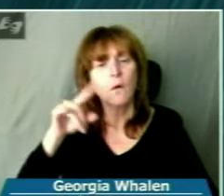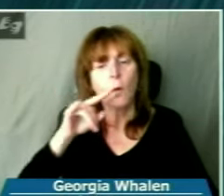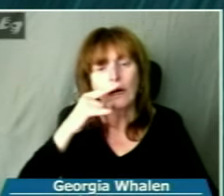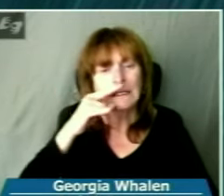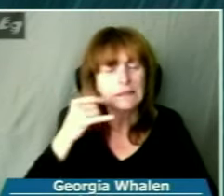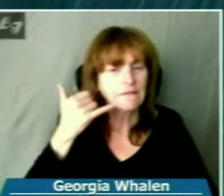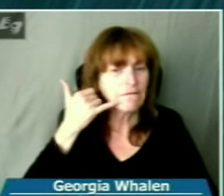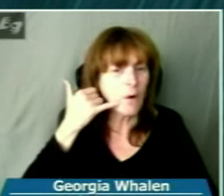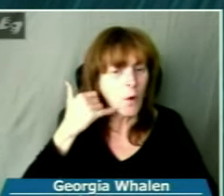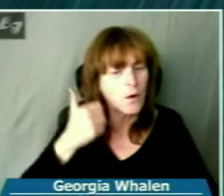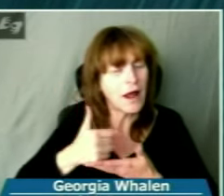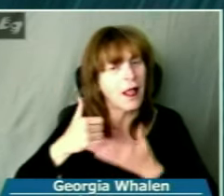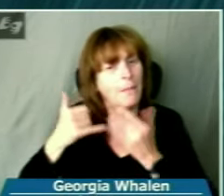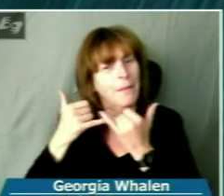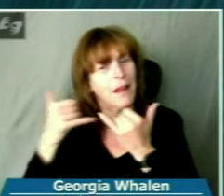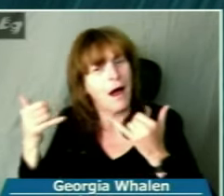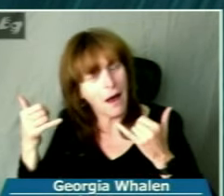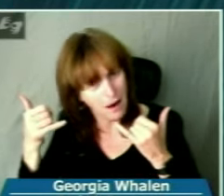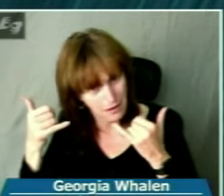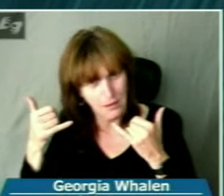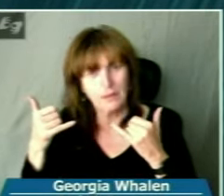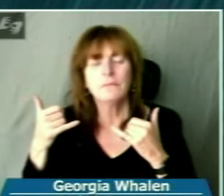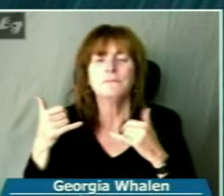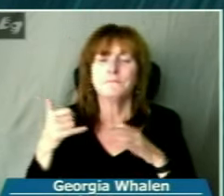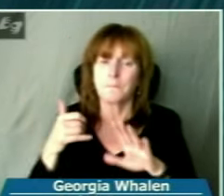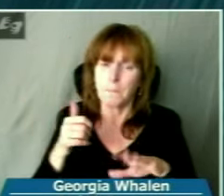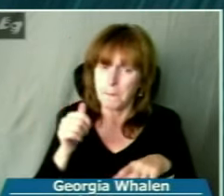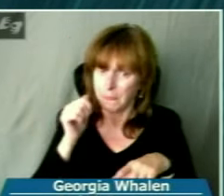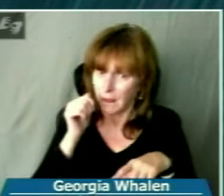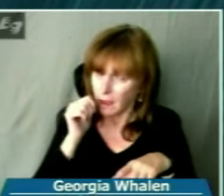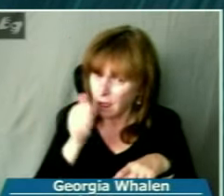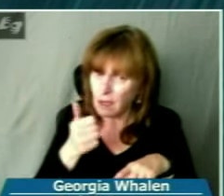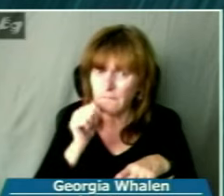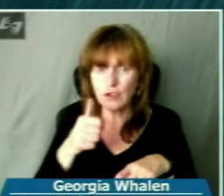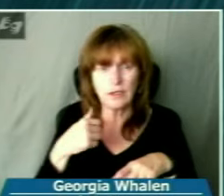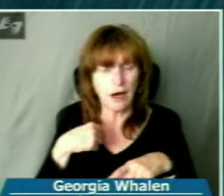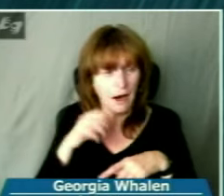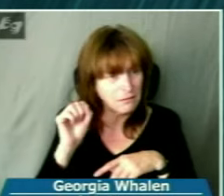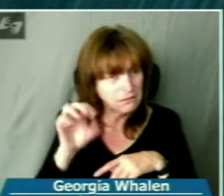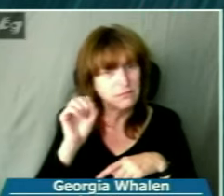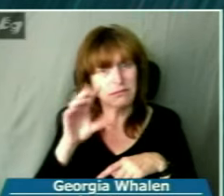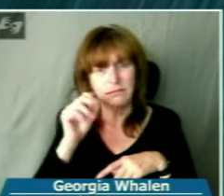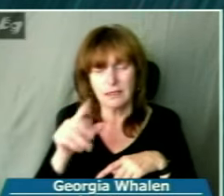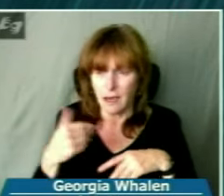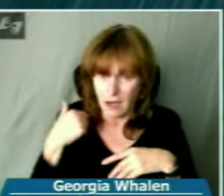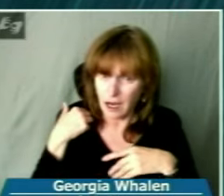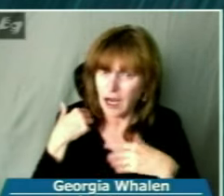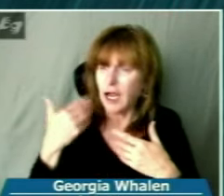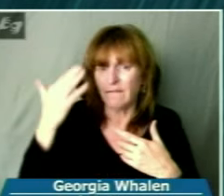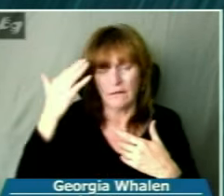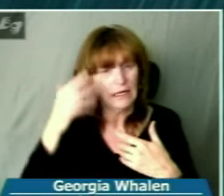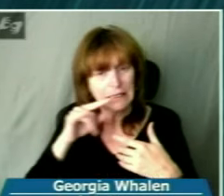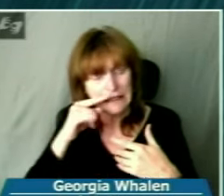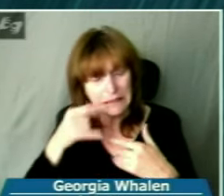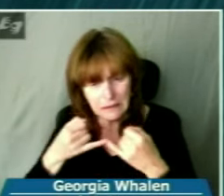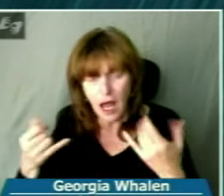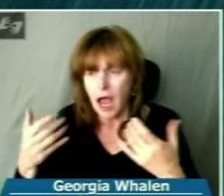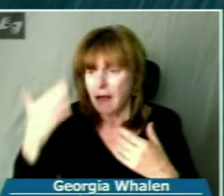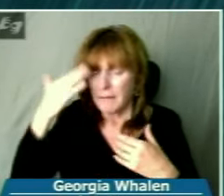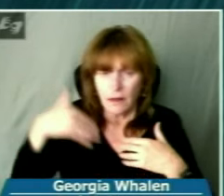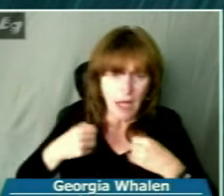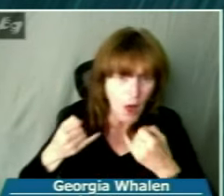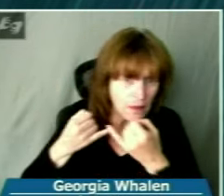you know, we mentioned Kids Help Phone Line and mental health phone lines on this broadcast pretty regularly.